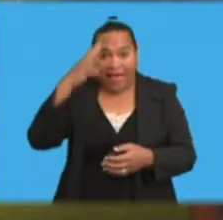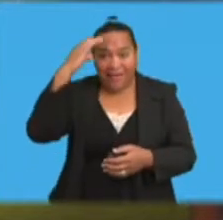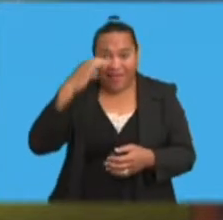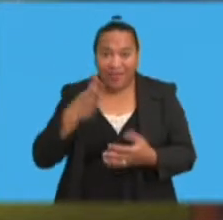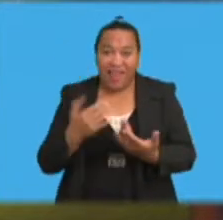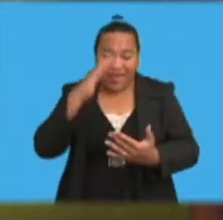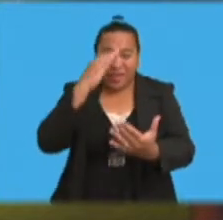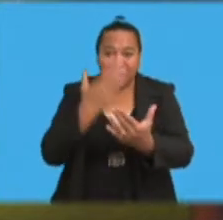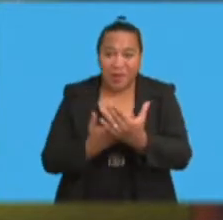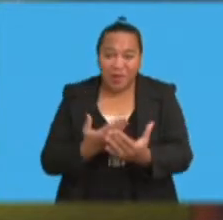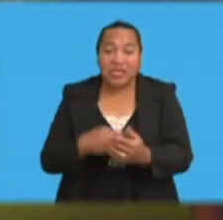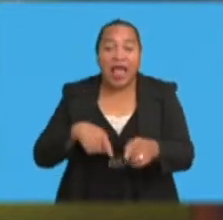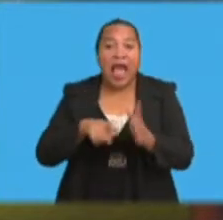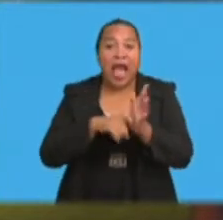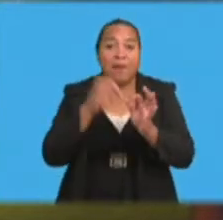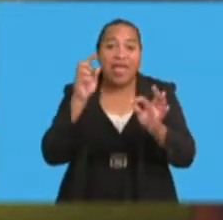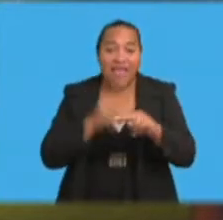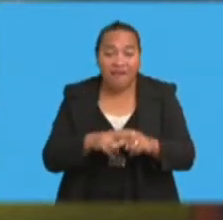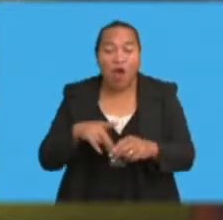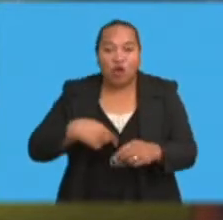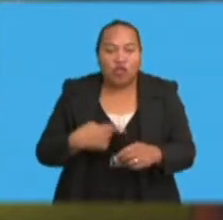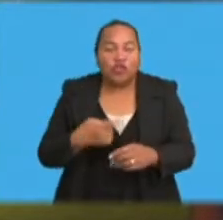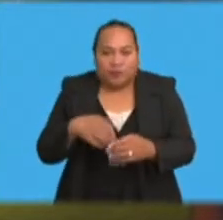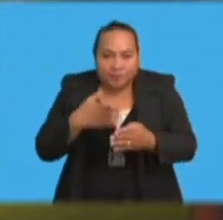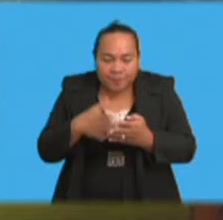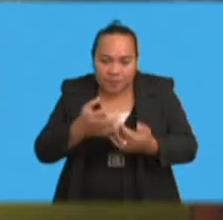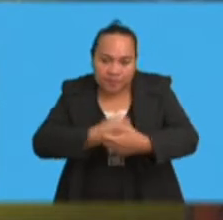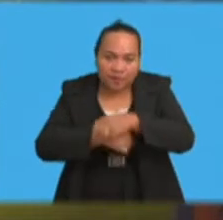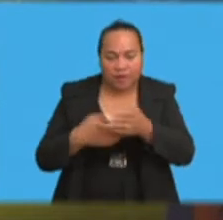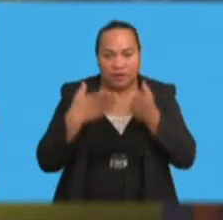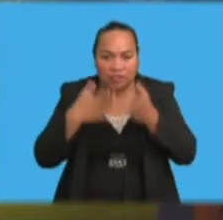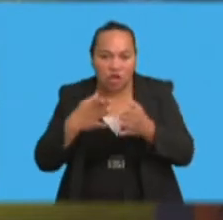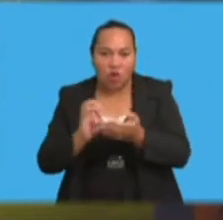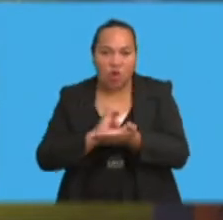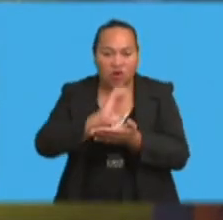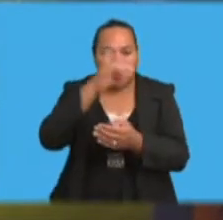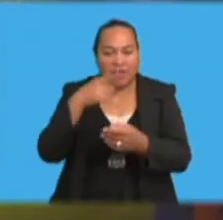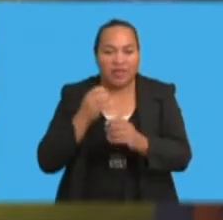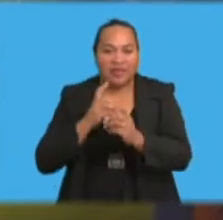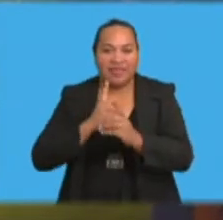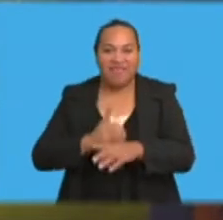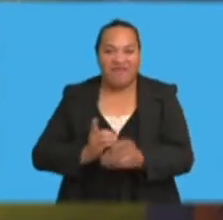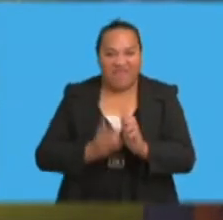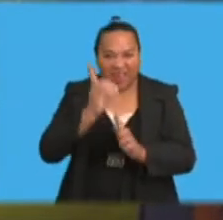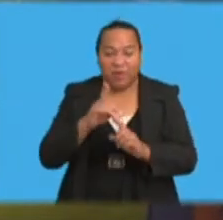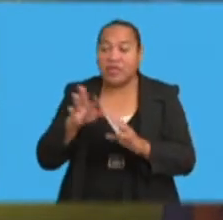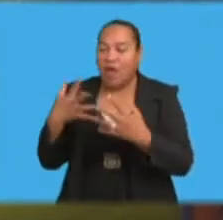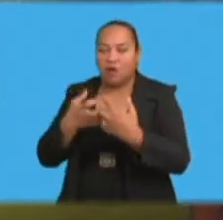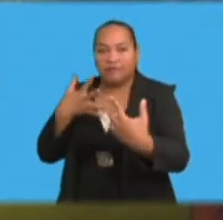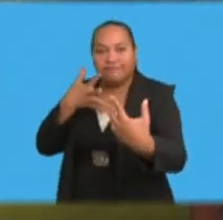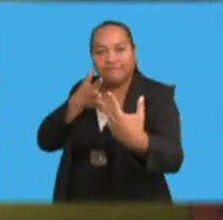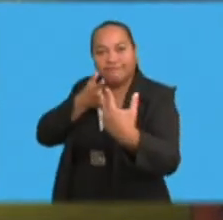Madam Speaker, the RBF continues to be vigilant on economic developments and will align policy accordingly, guided by